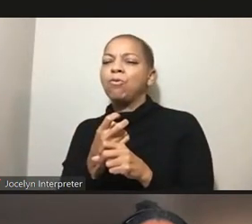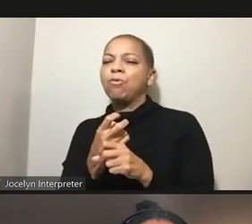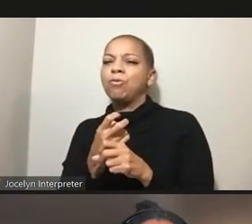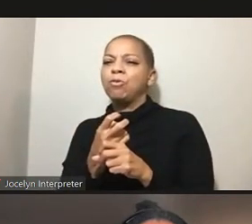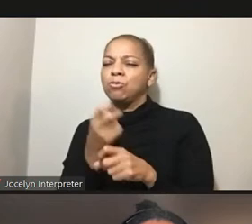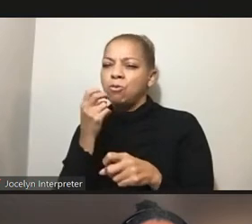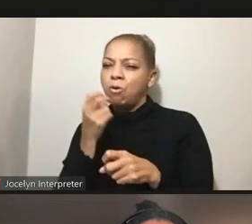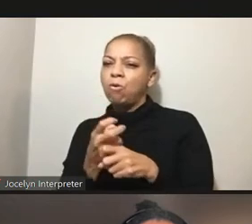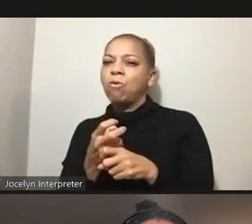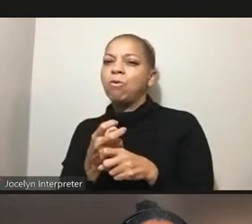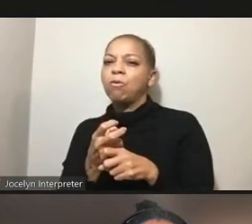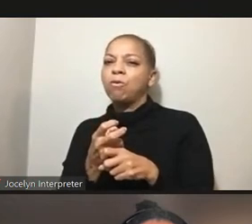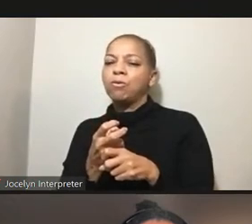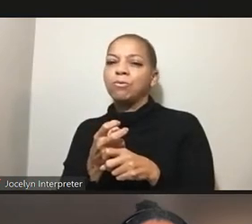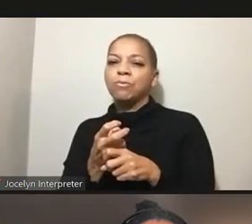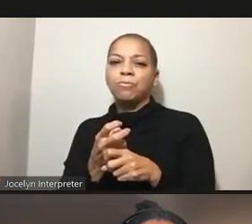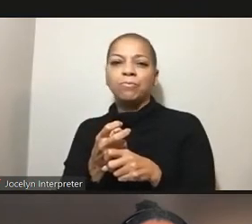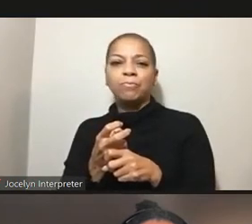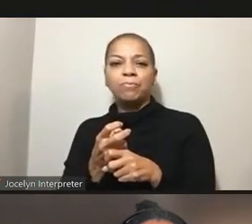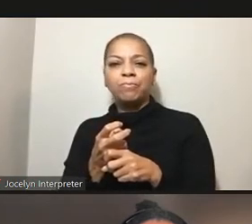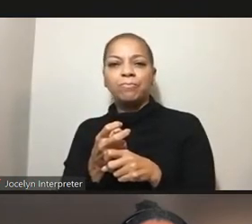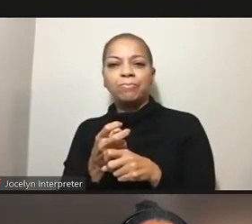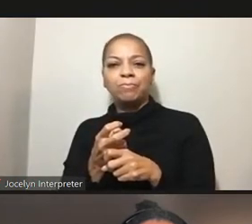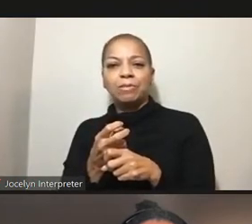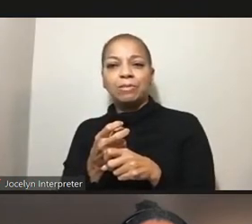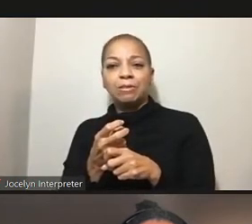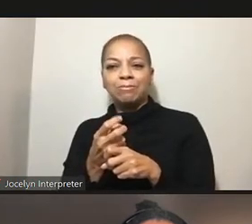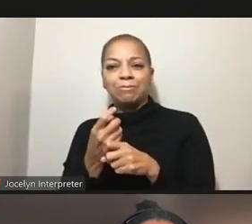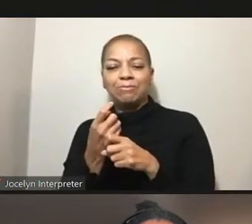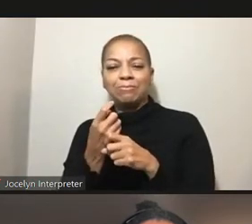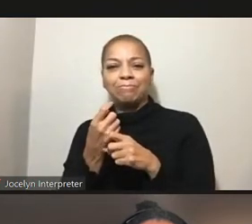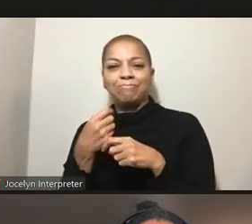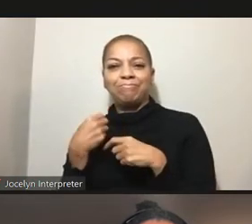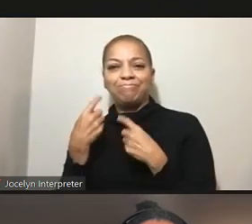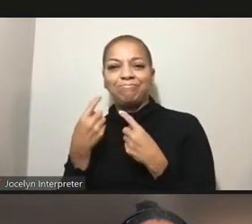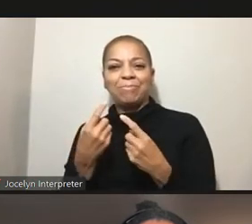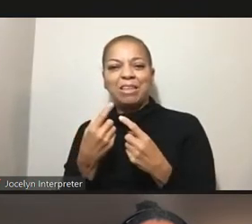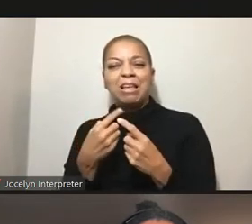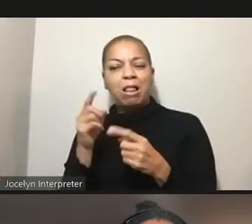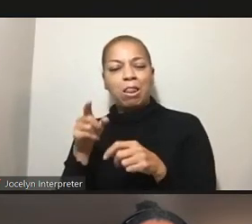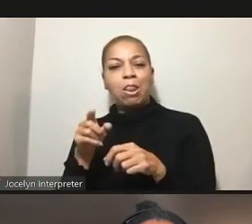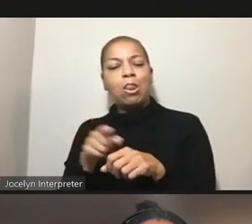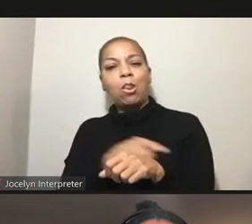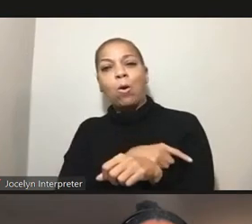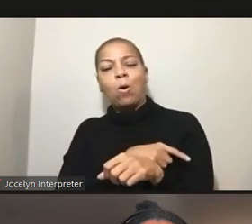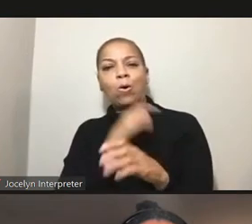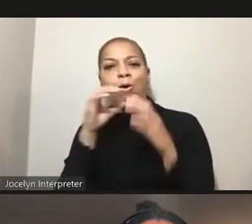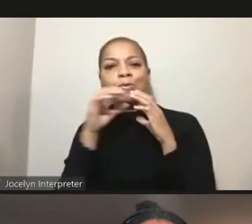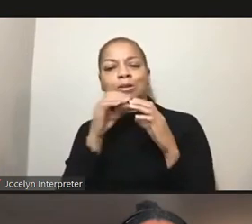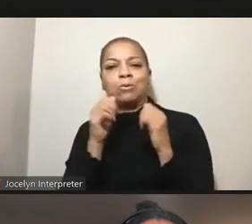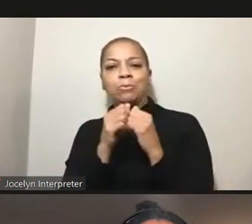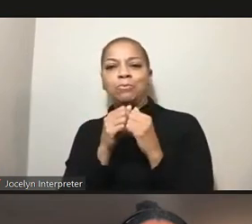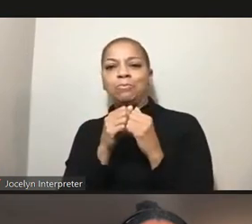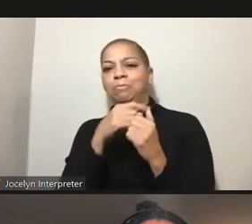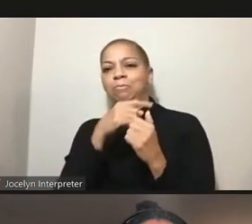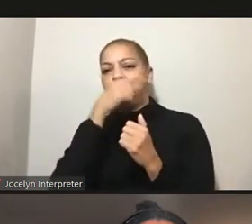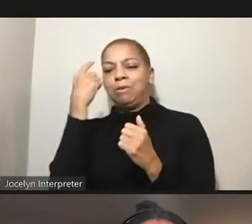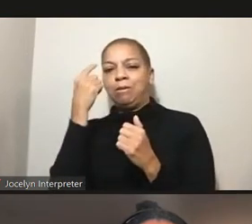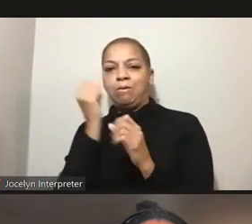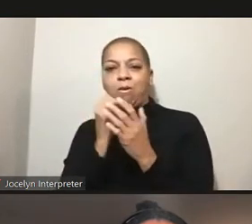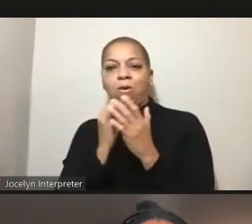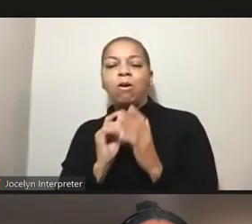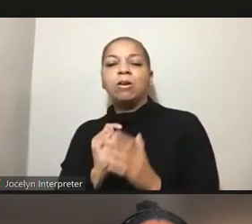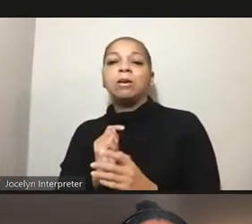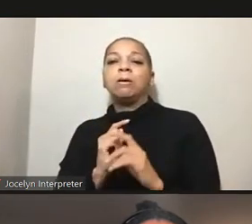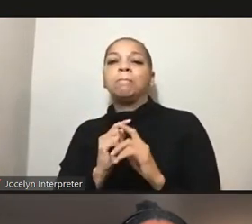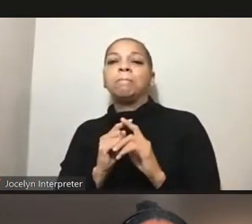to, you know, this has been a long conversation among Black creators about what the role of the Black artist is. You